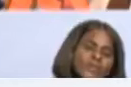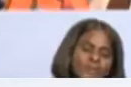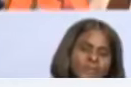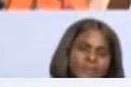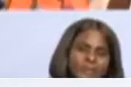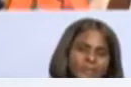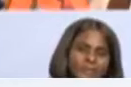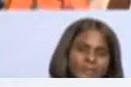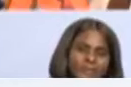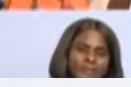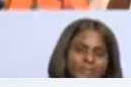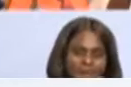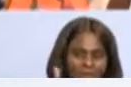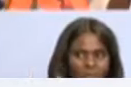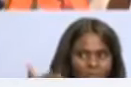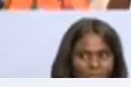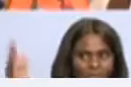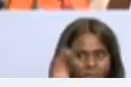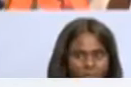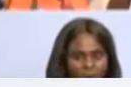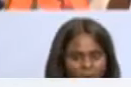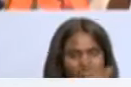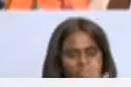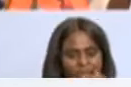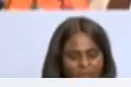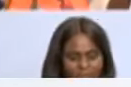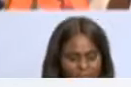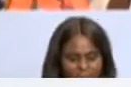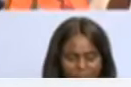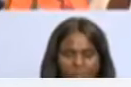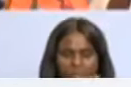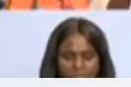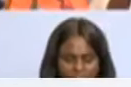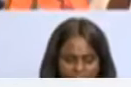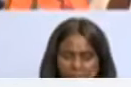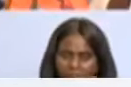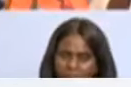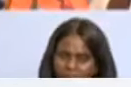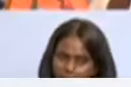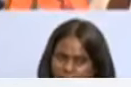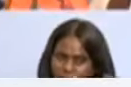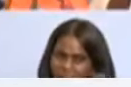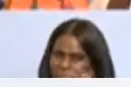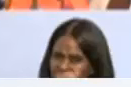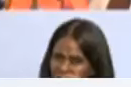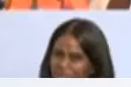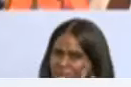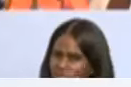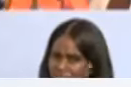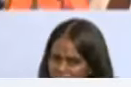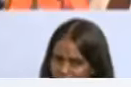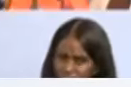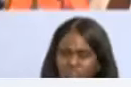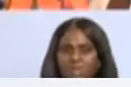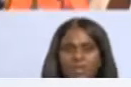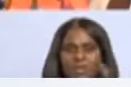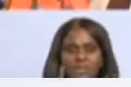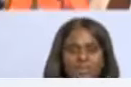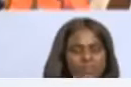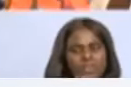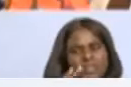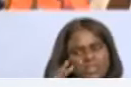If you go to countries like China, they will tell you, we turned the corner in that year, in that period, and they've never looked